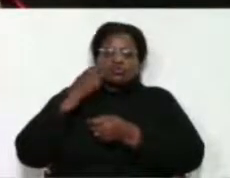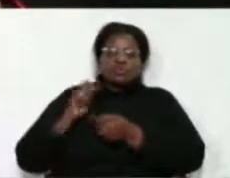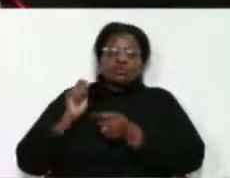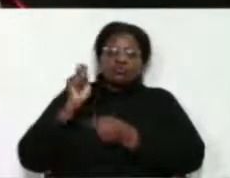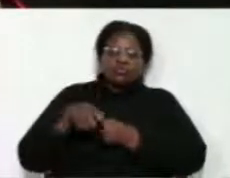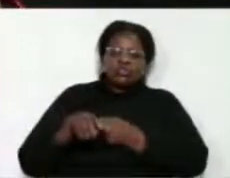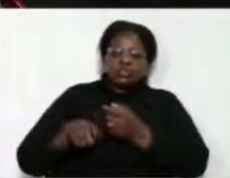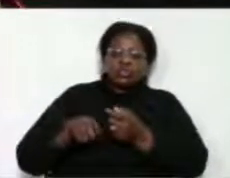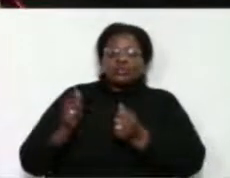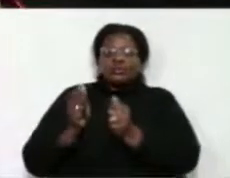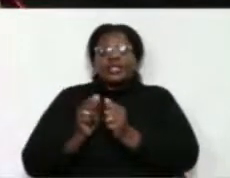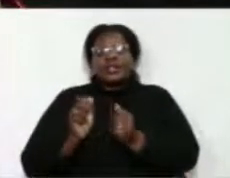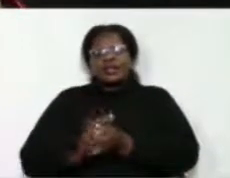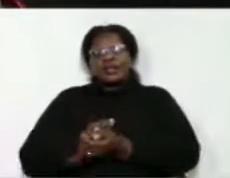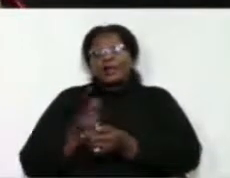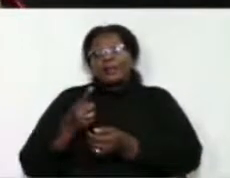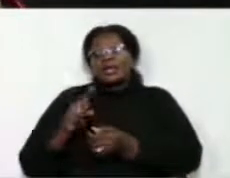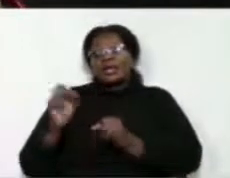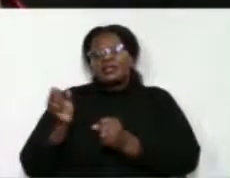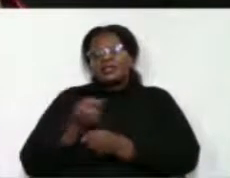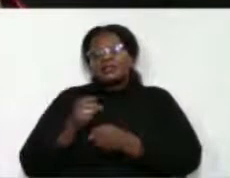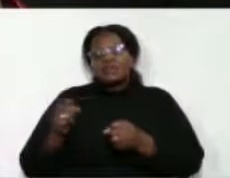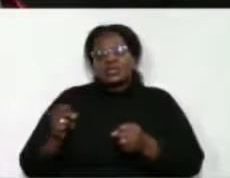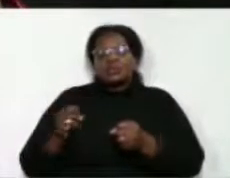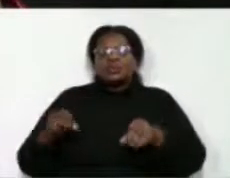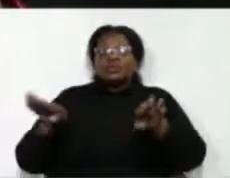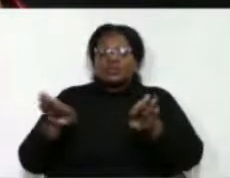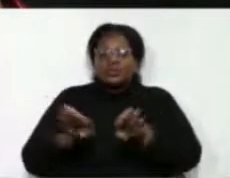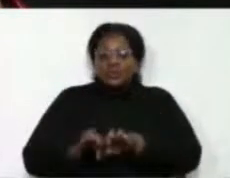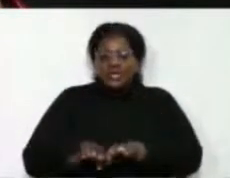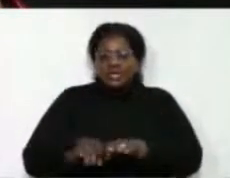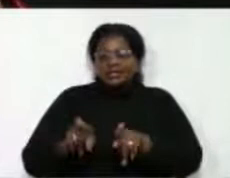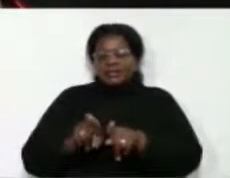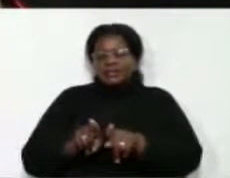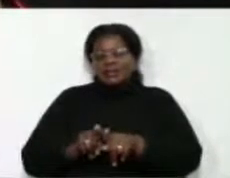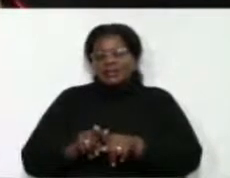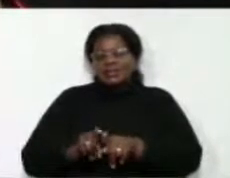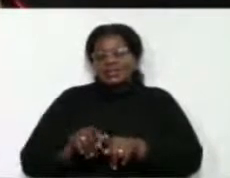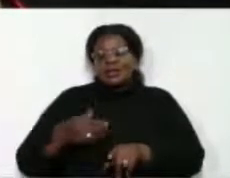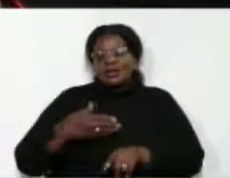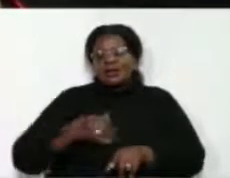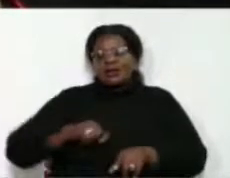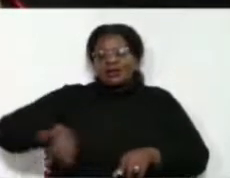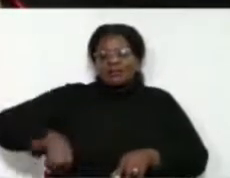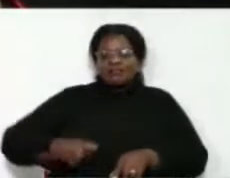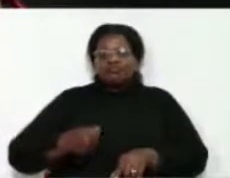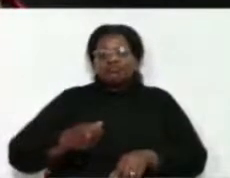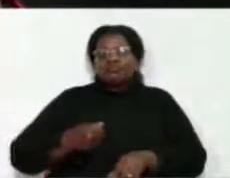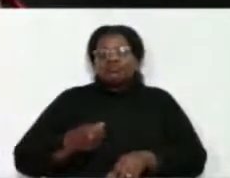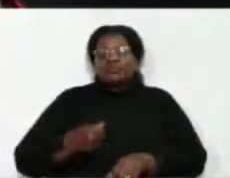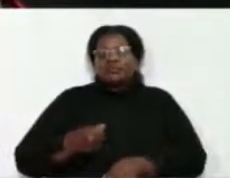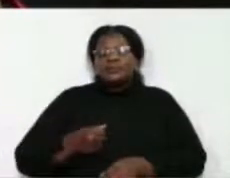end. Excellent. Now also, just before we take a